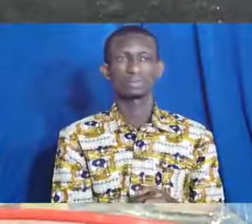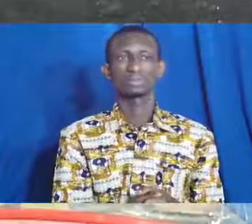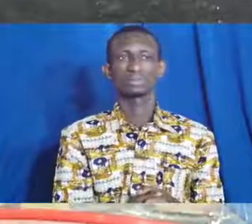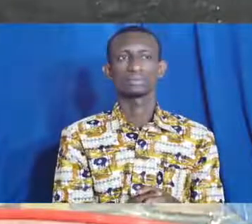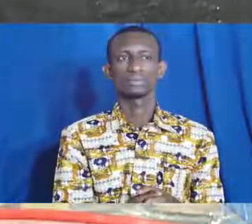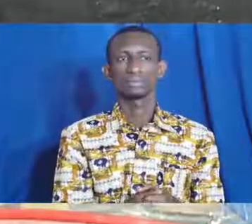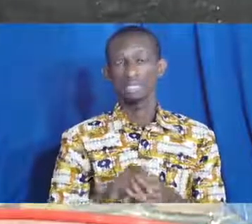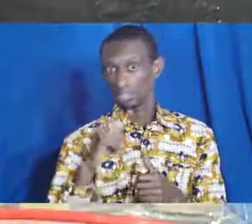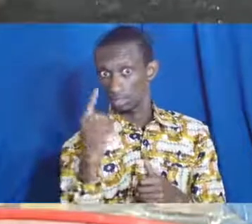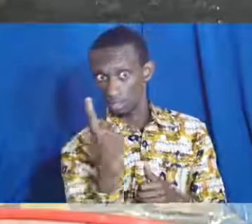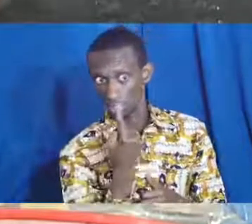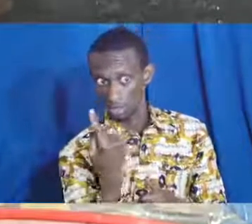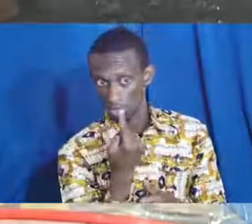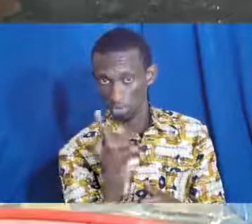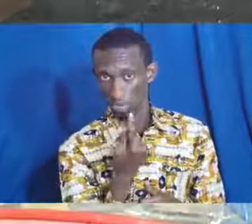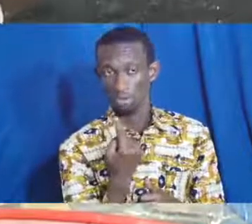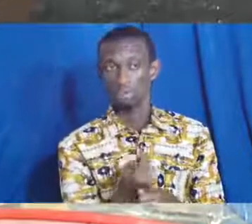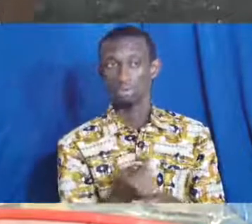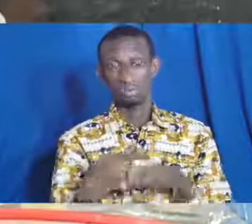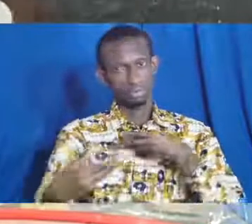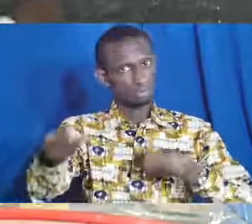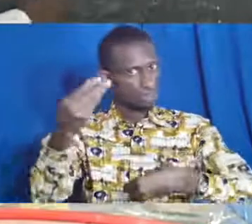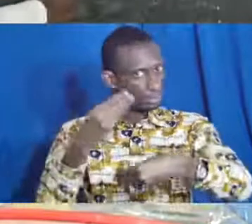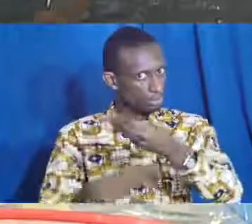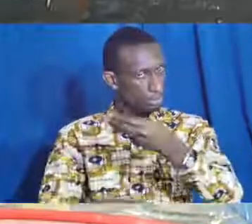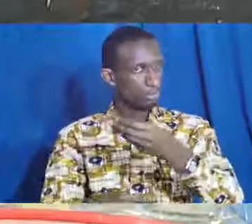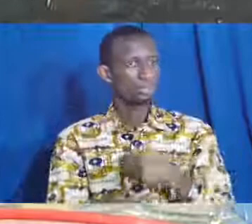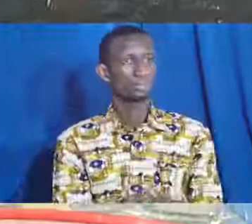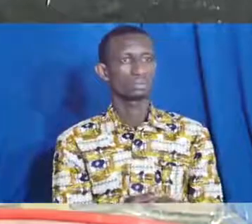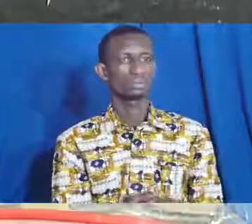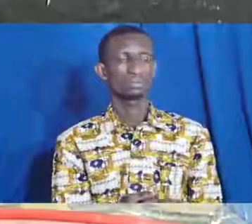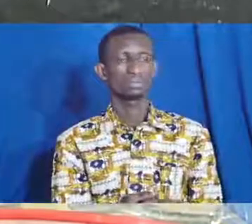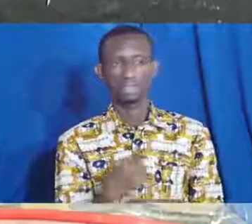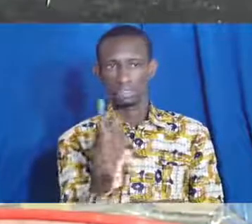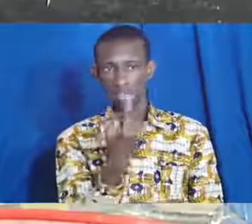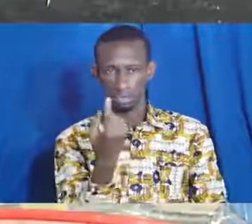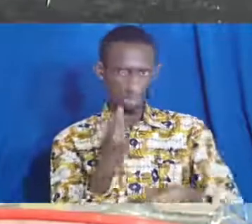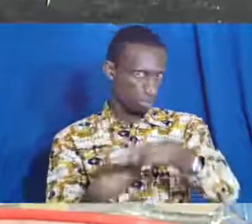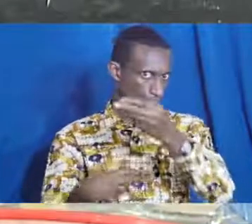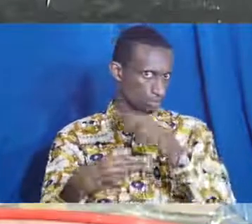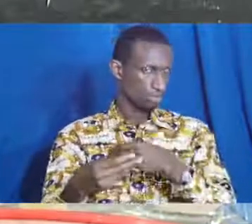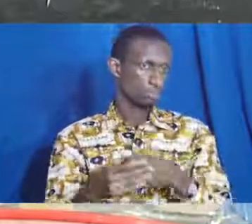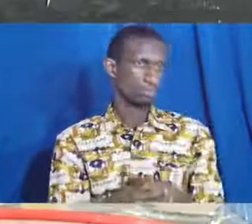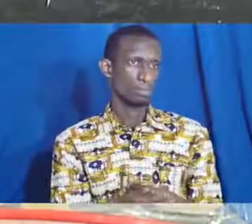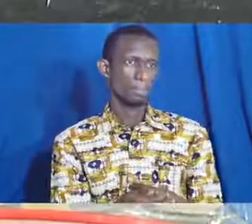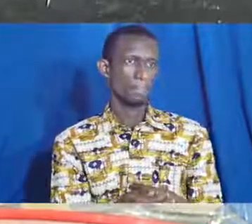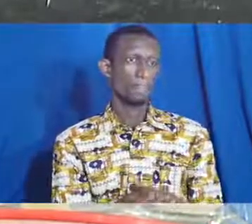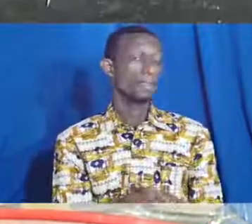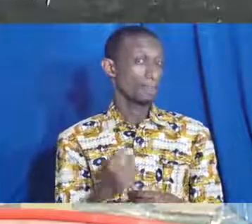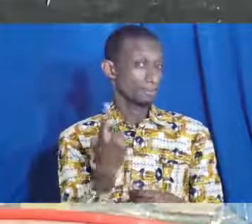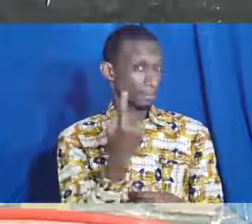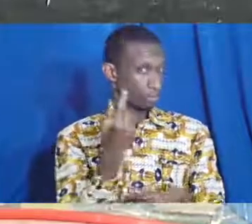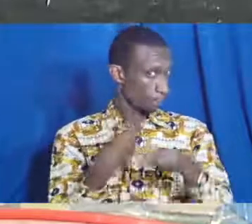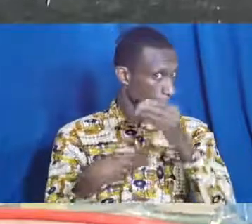replacement. Single replacement. So the single replacement, you